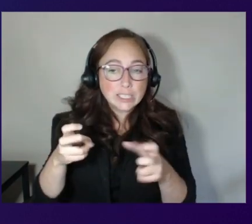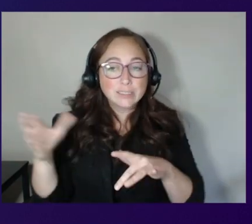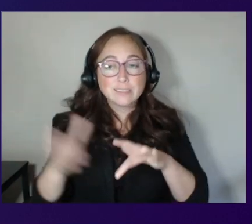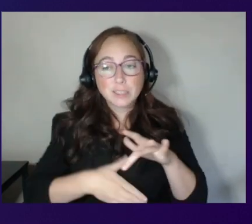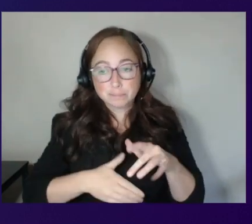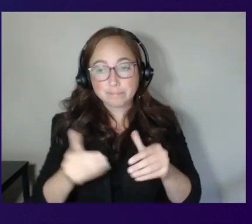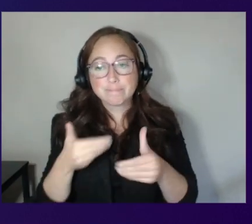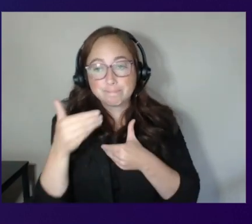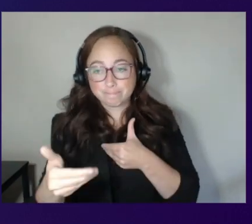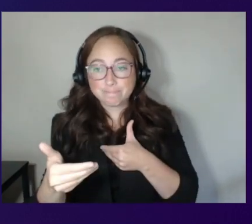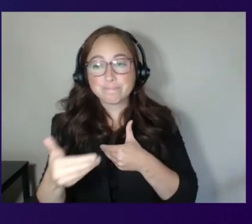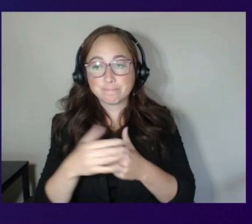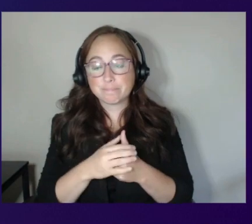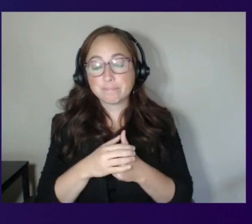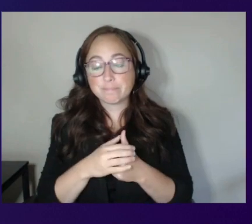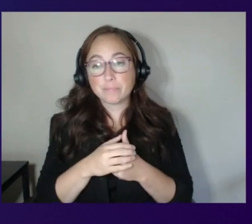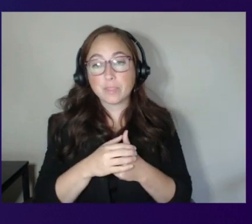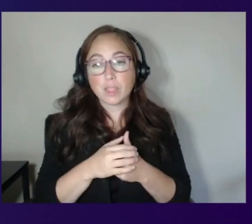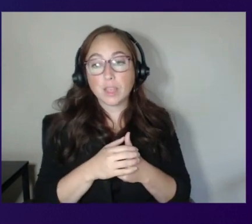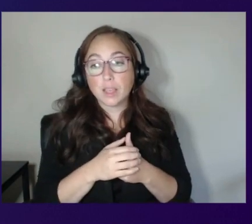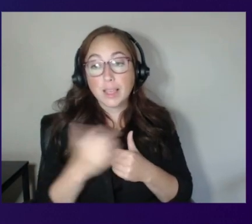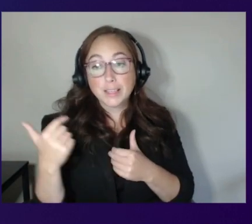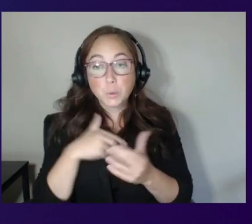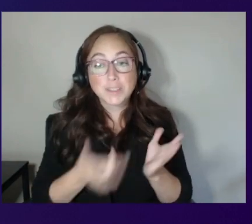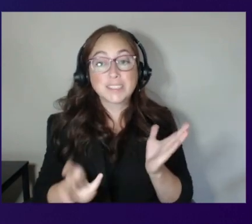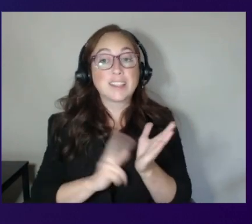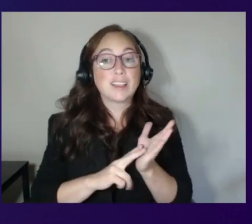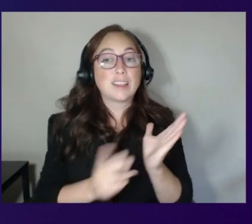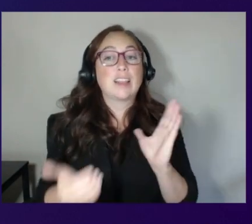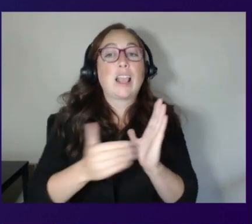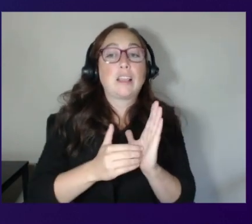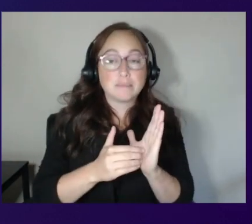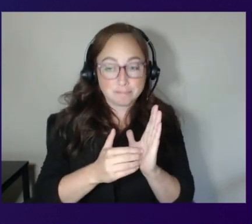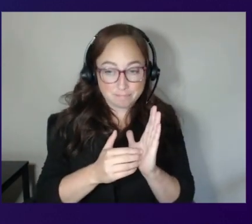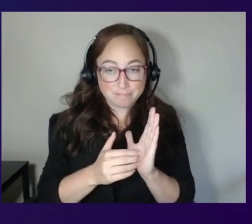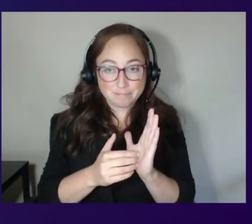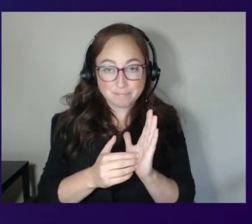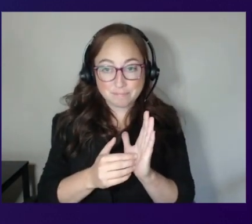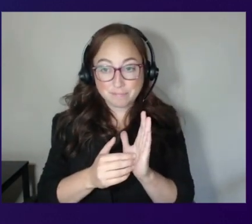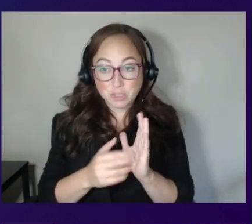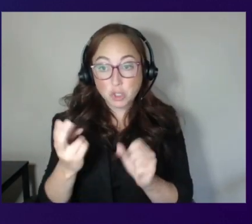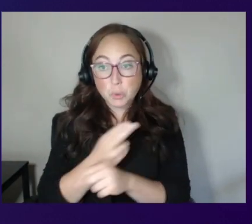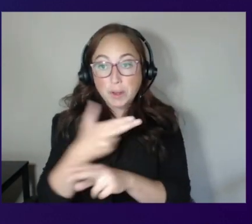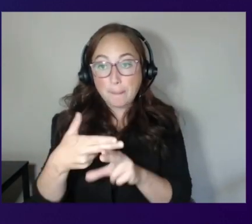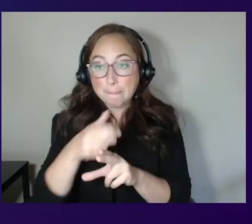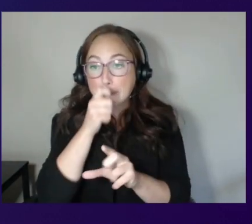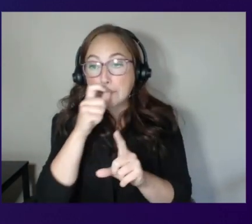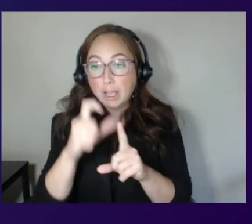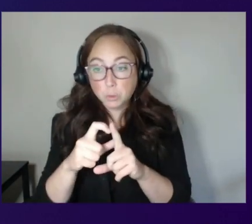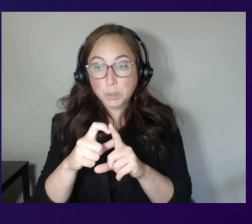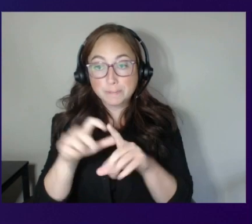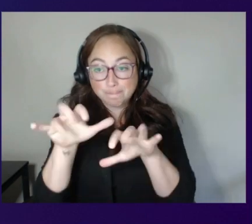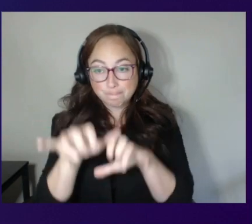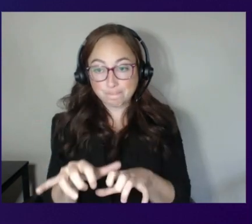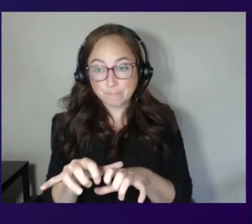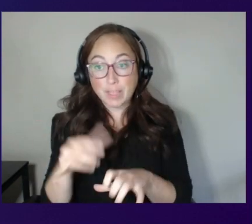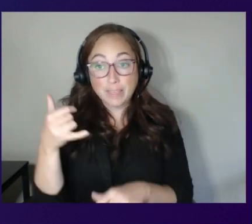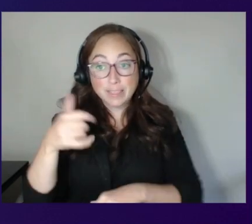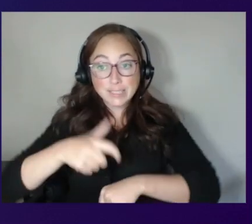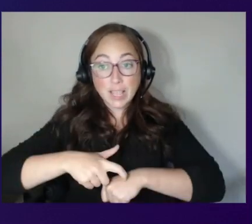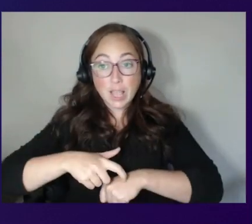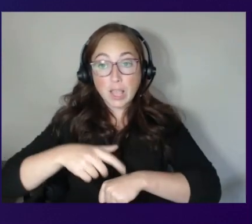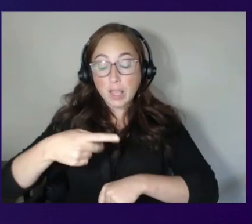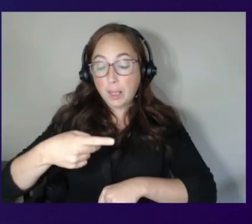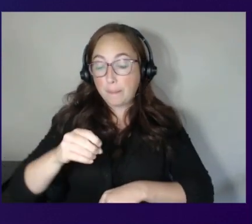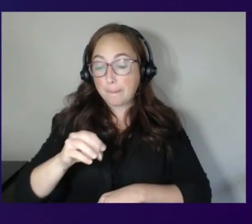demo. So here we're signing in again, entering that username and password. And this time, the portal is configured with